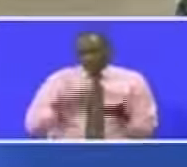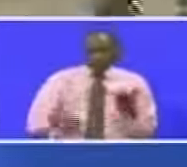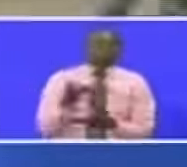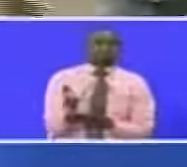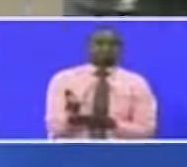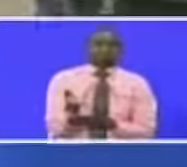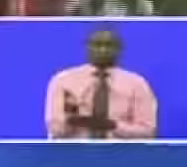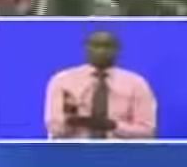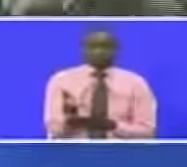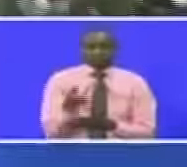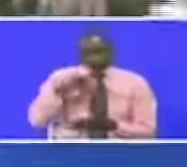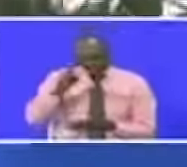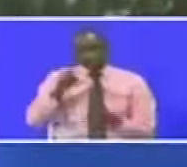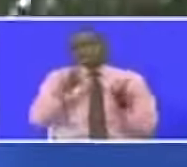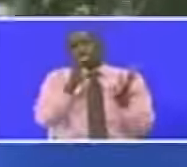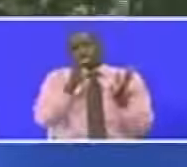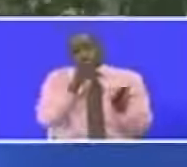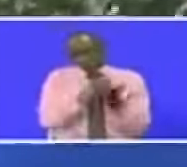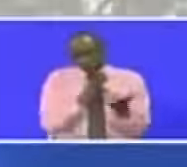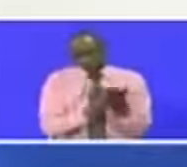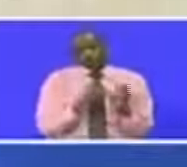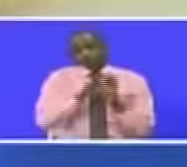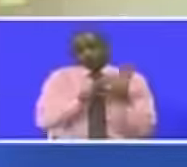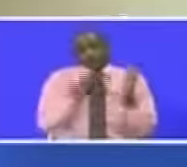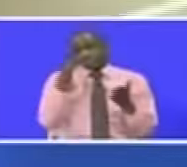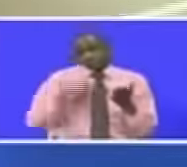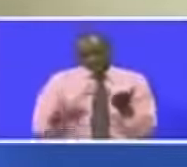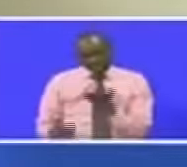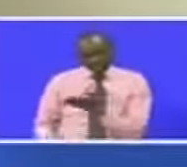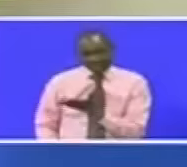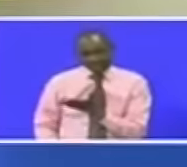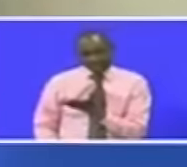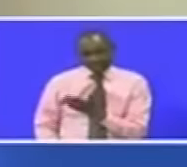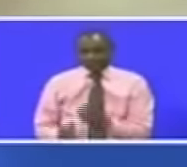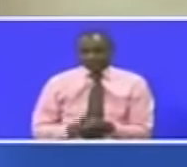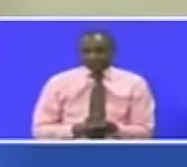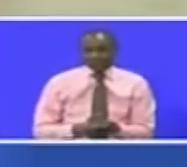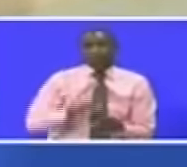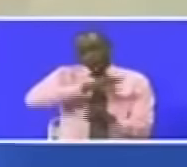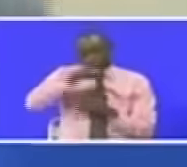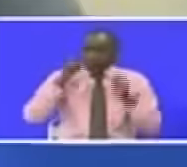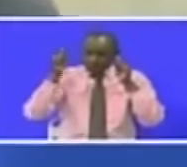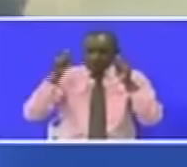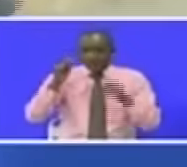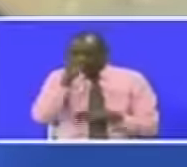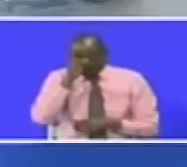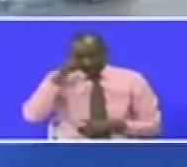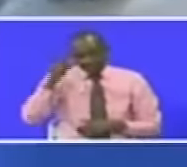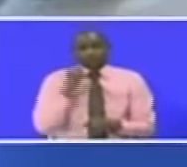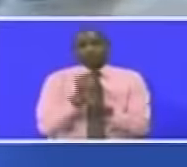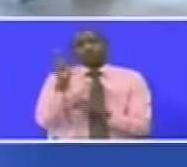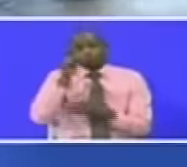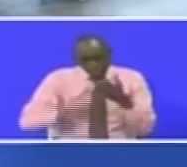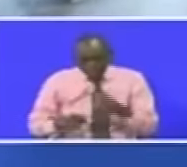right as enshrined in the constitution. all the demonstrations, police have been forced to lobby tear